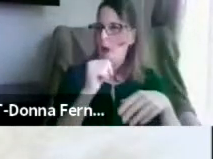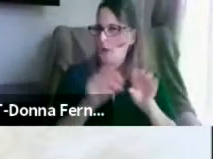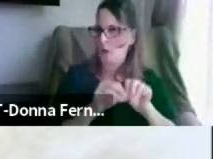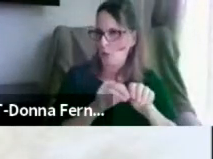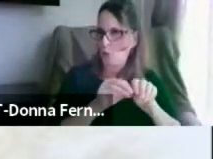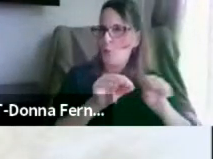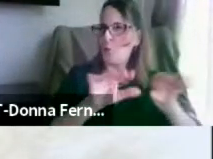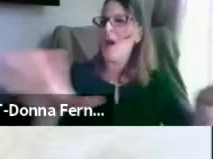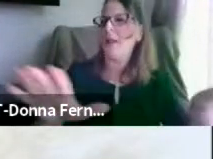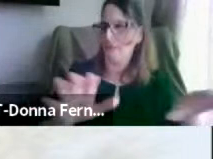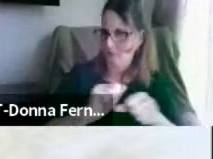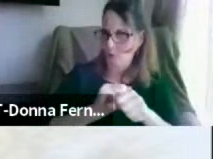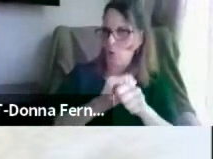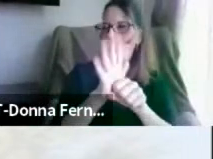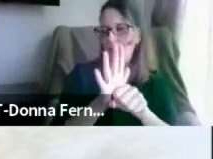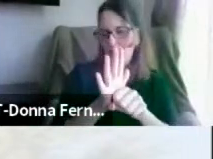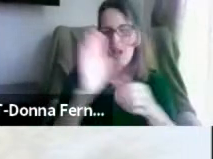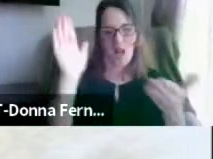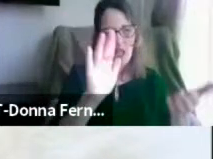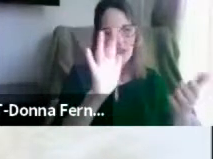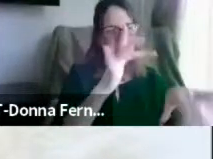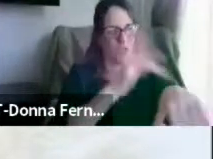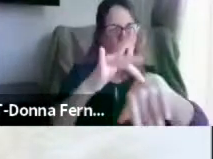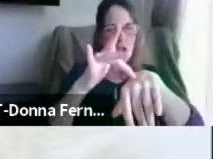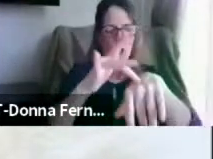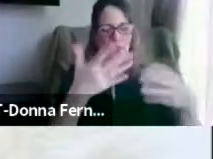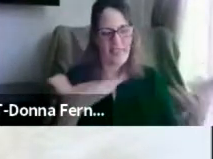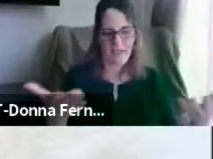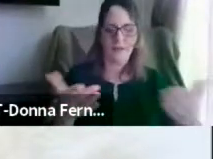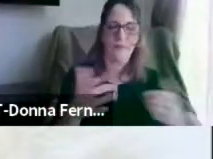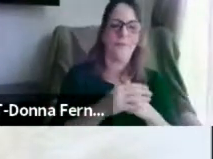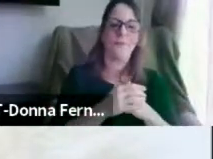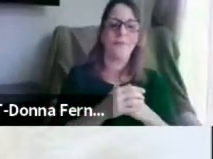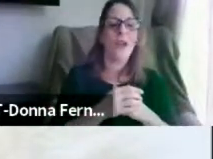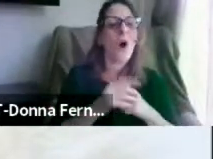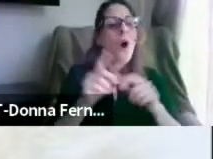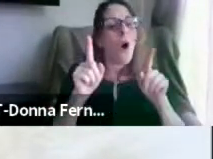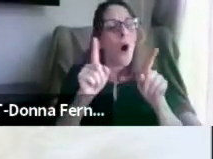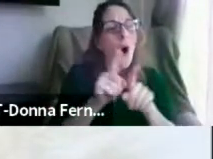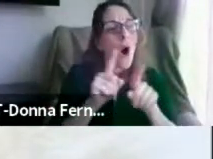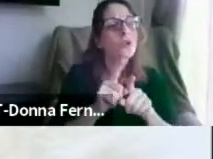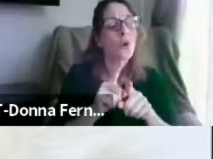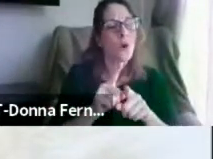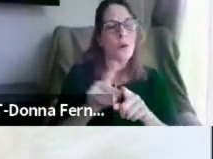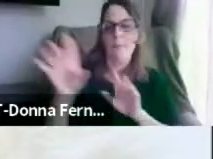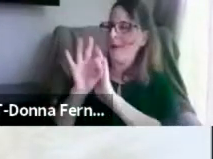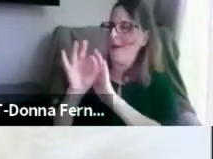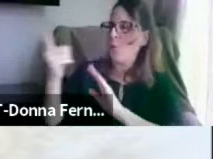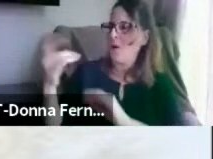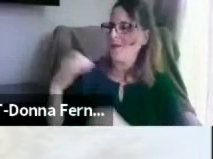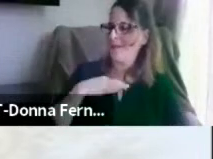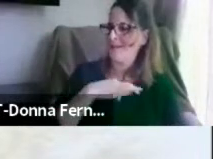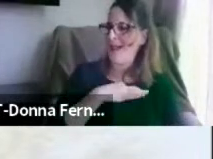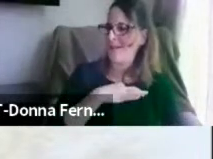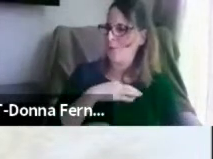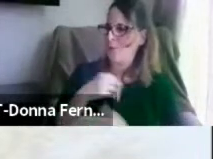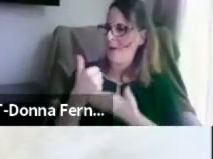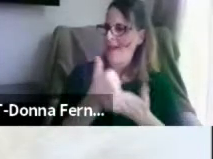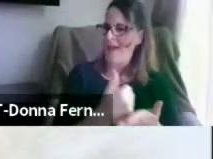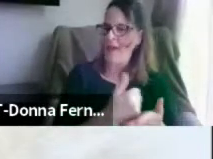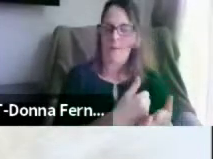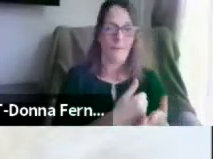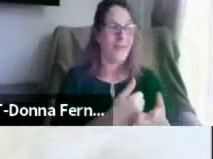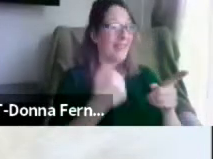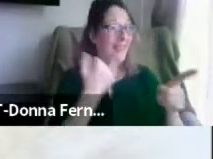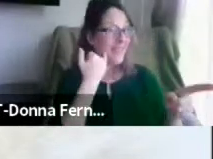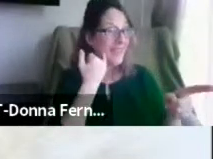spreading COVID-19. Also, consider designating a staff member to assist guests with handling products, so that if there